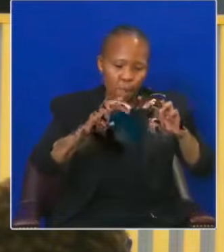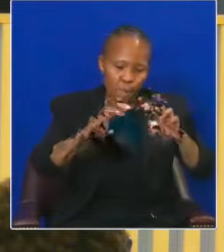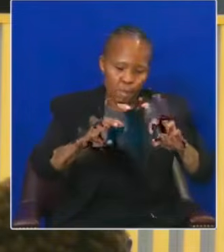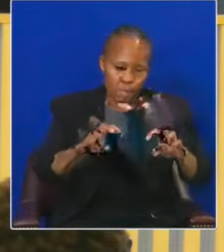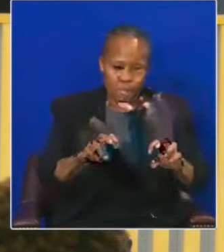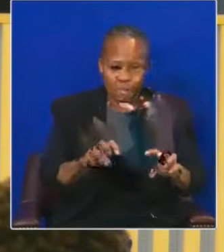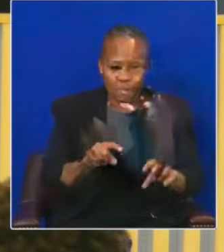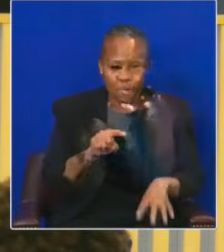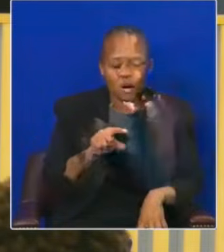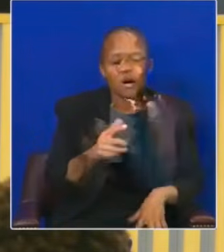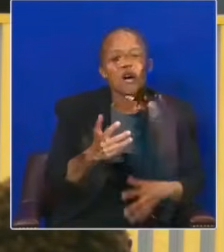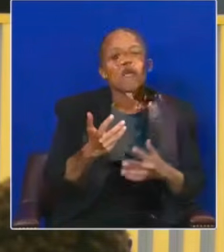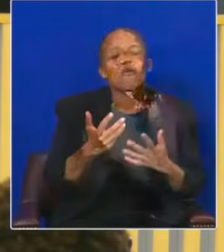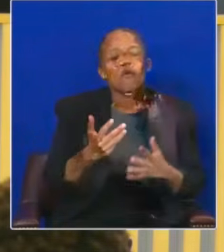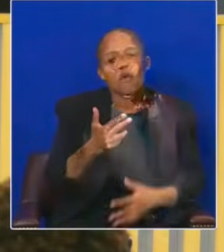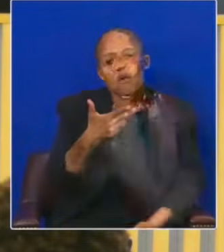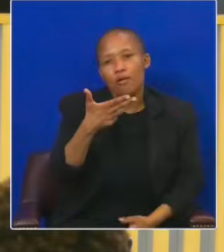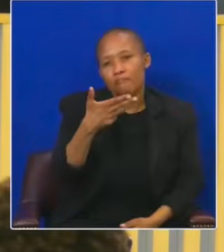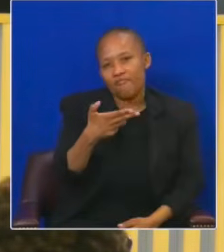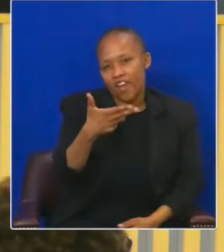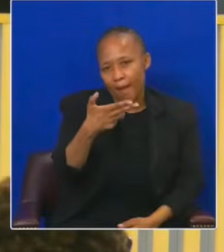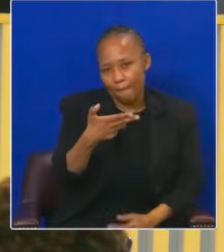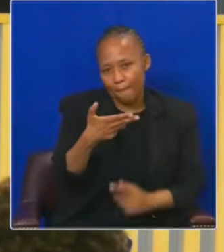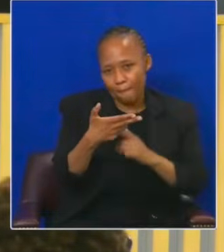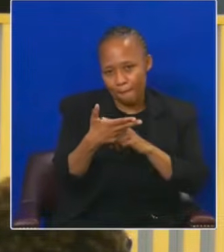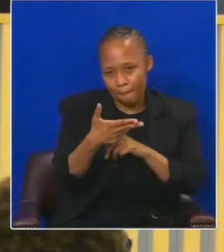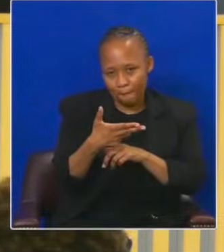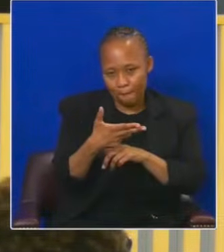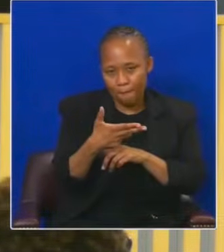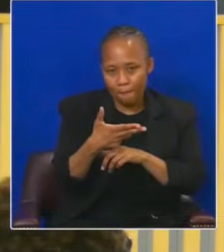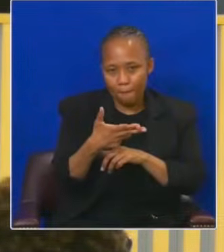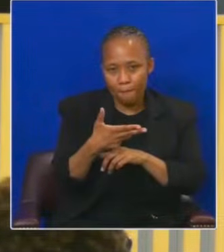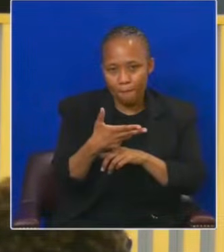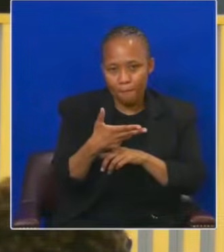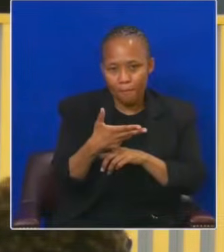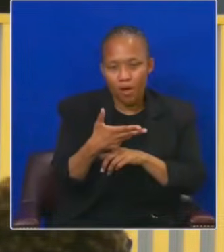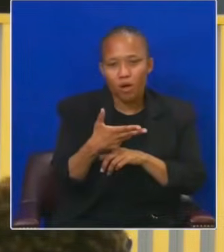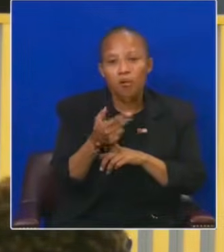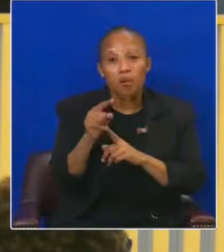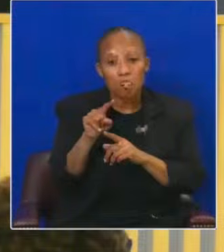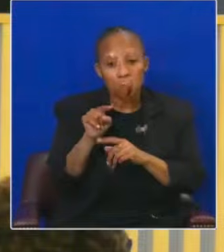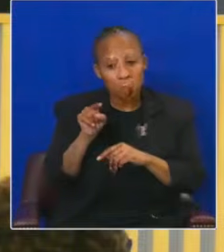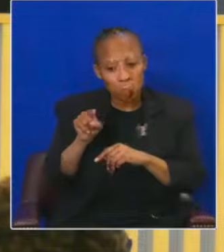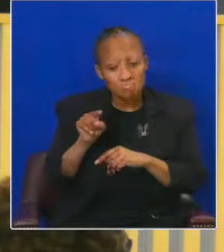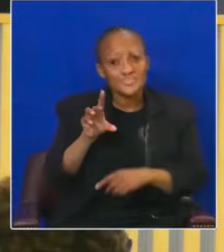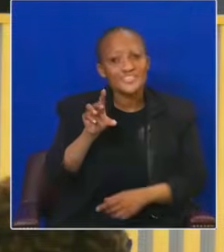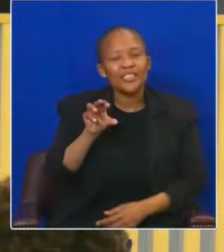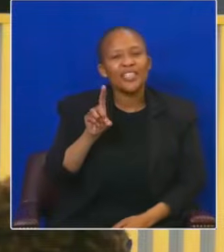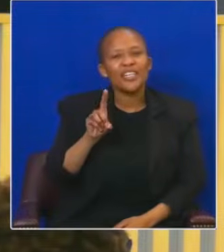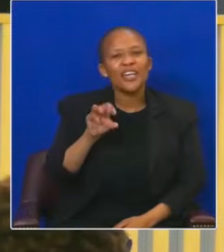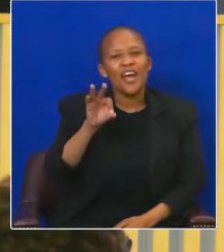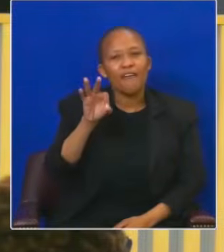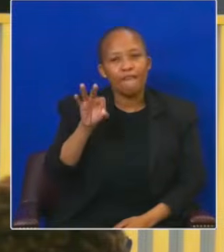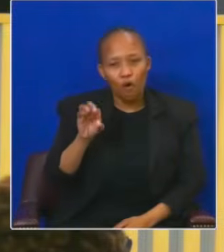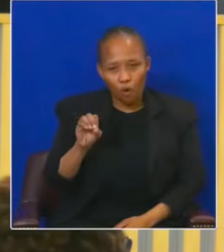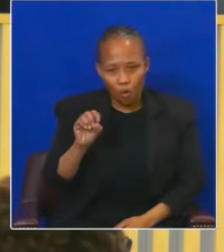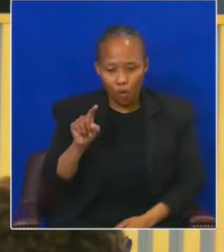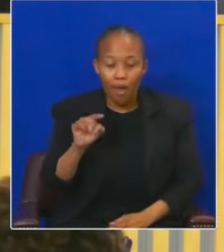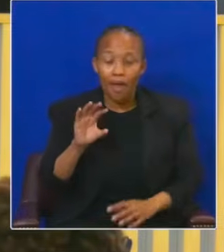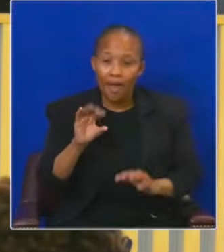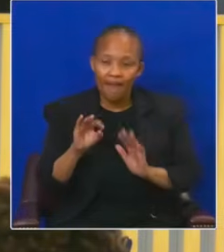the firearms as per the list that he had printed from the